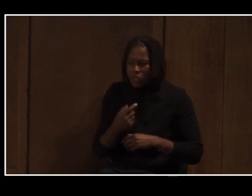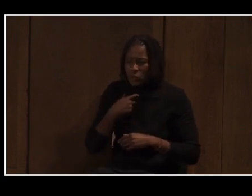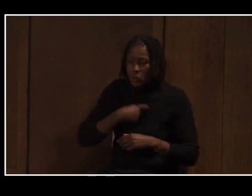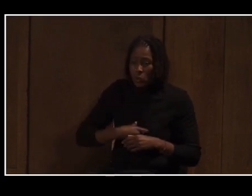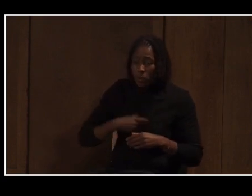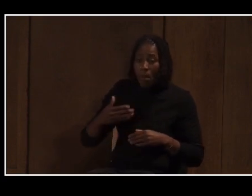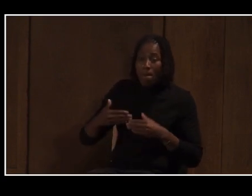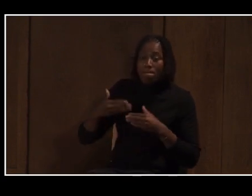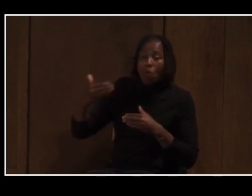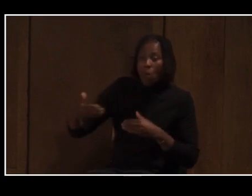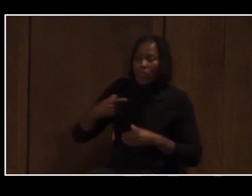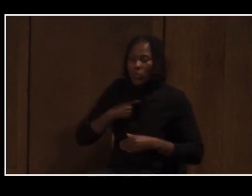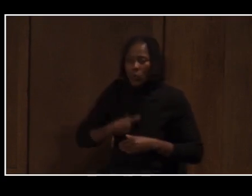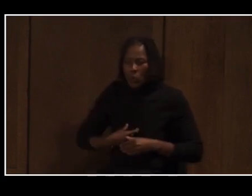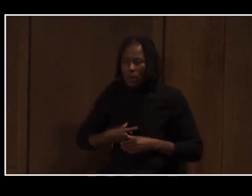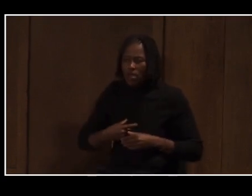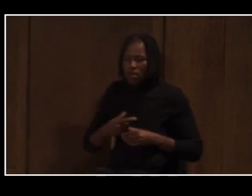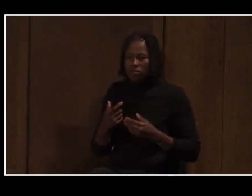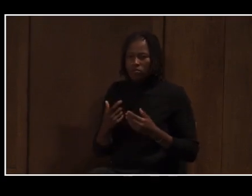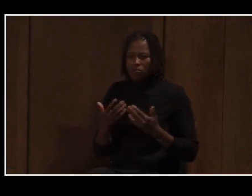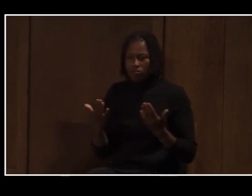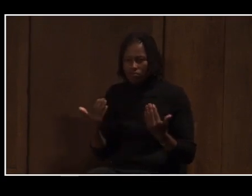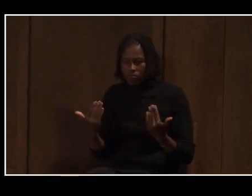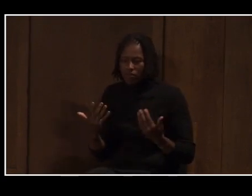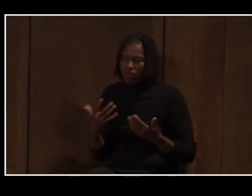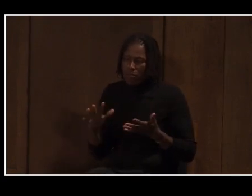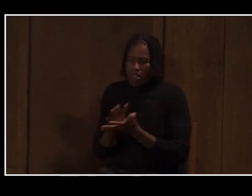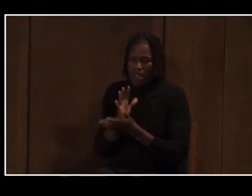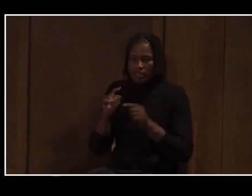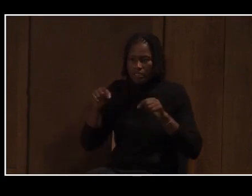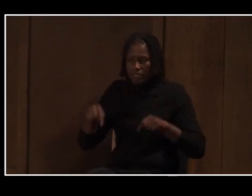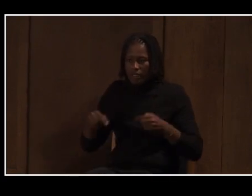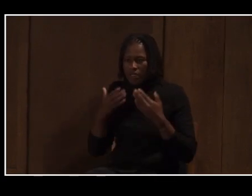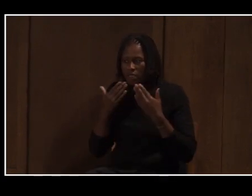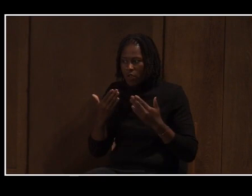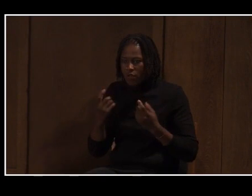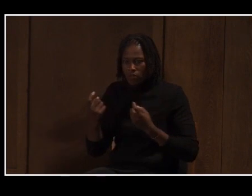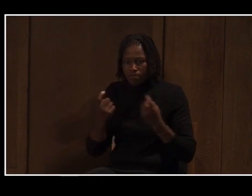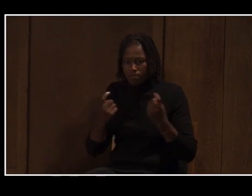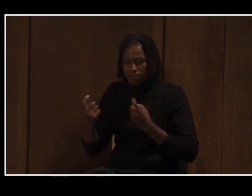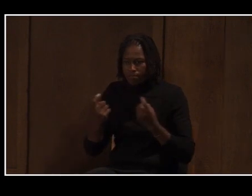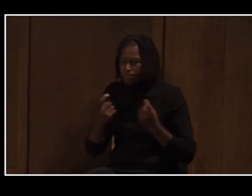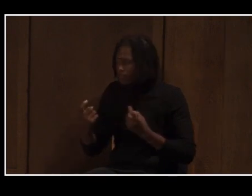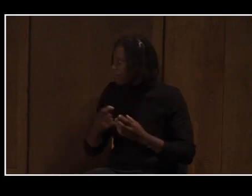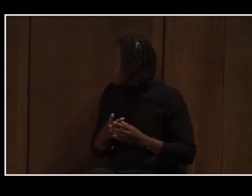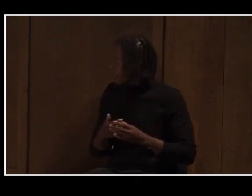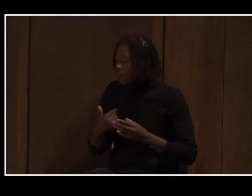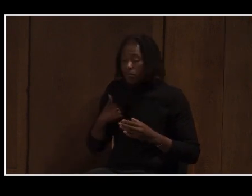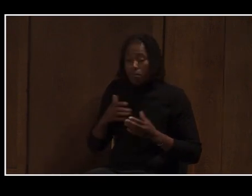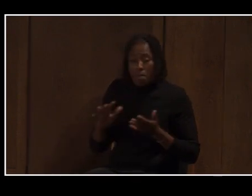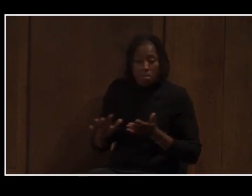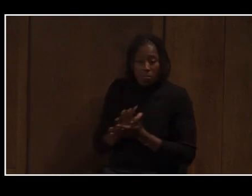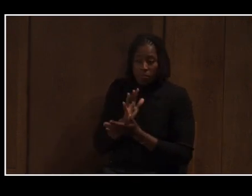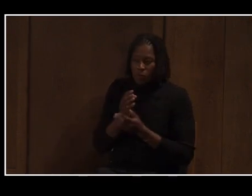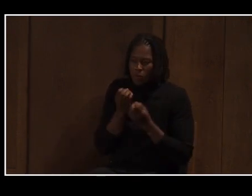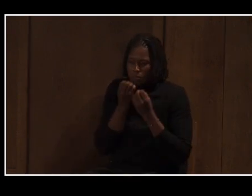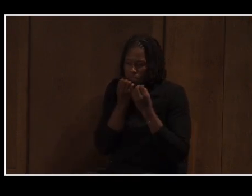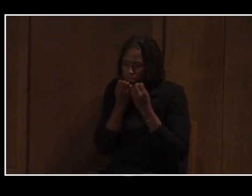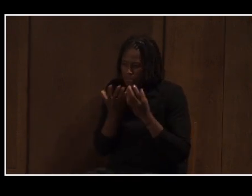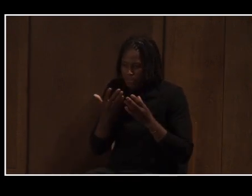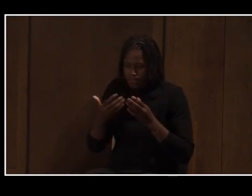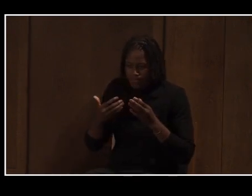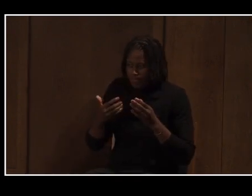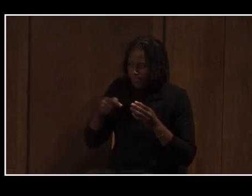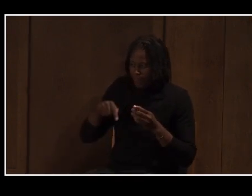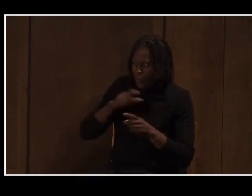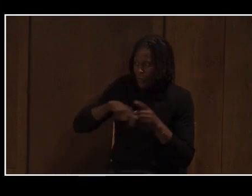be here. Thank you for being in this conversation. And being in community with these humans is beautiful. So before